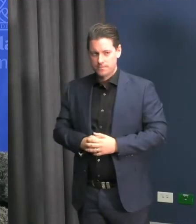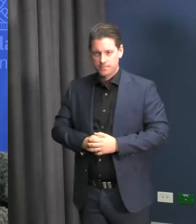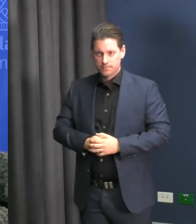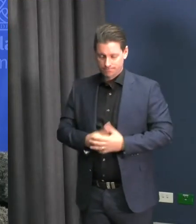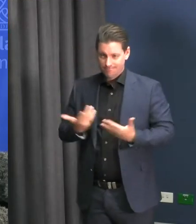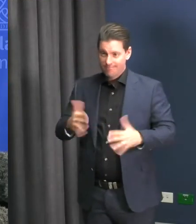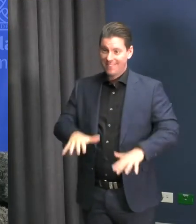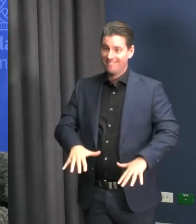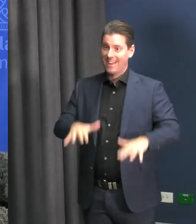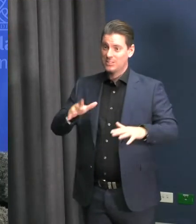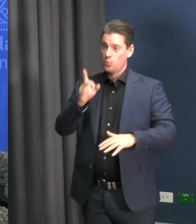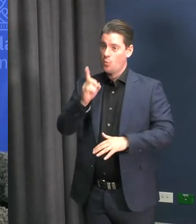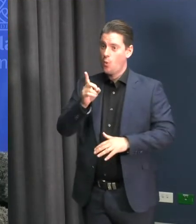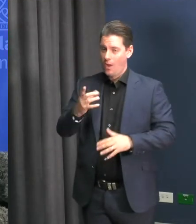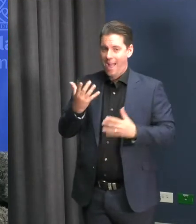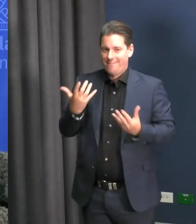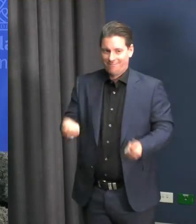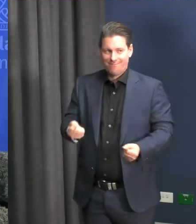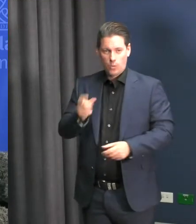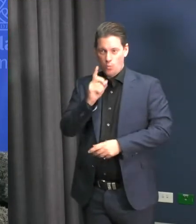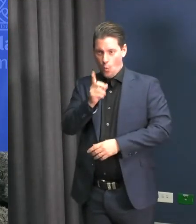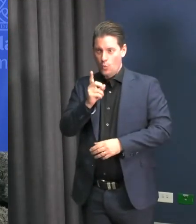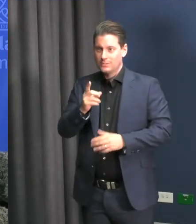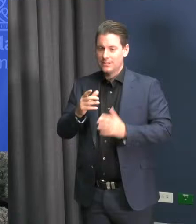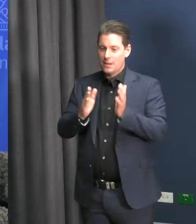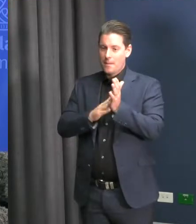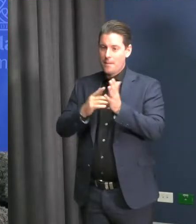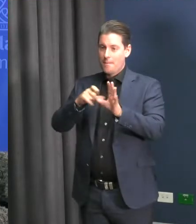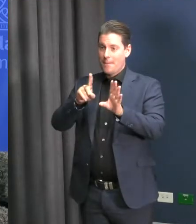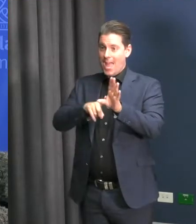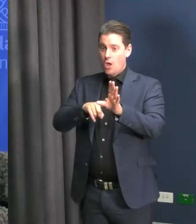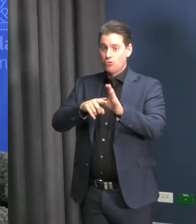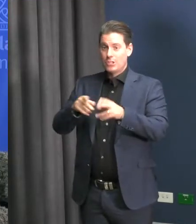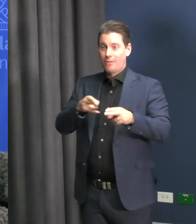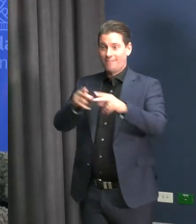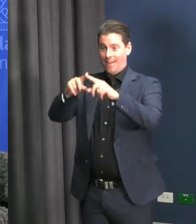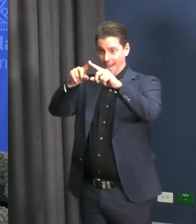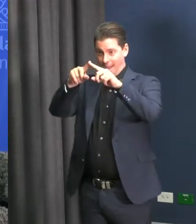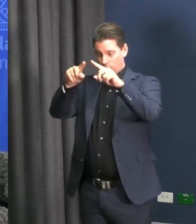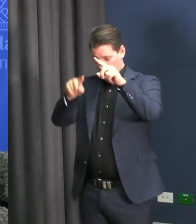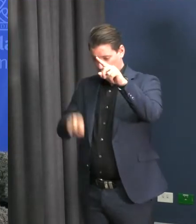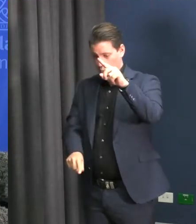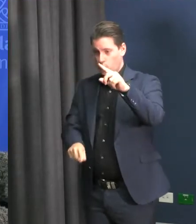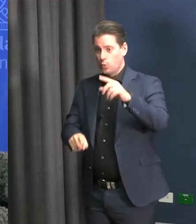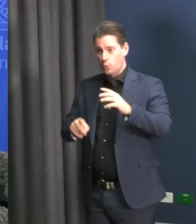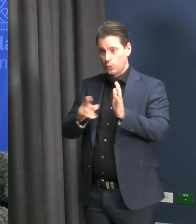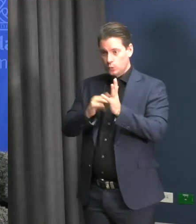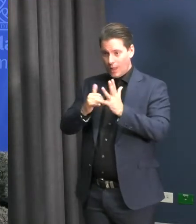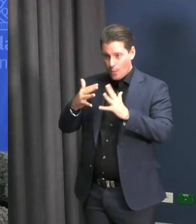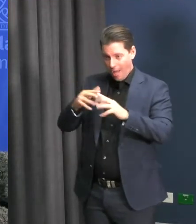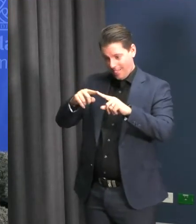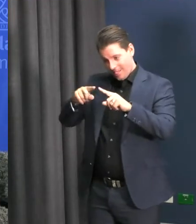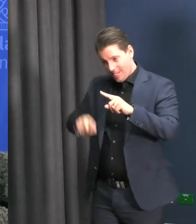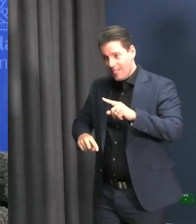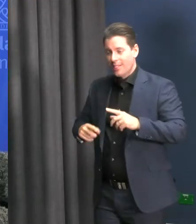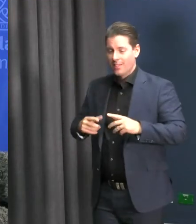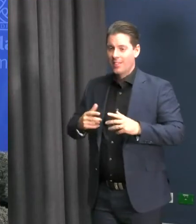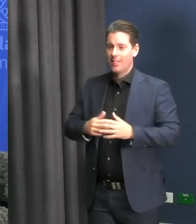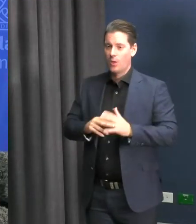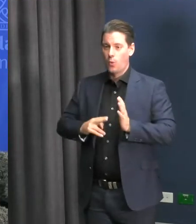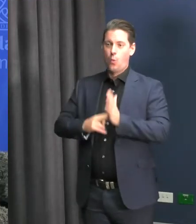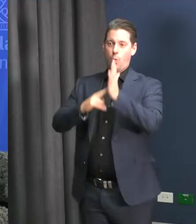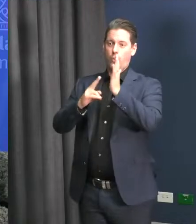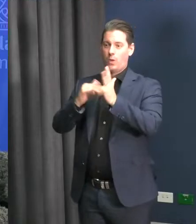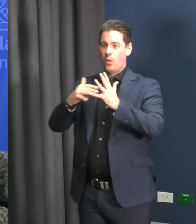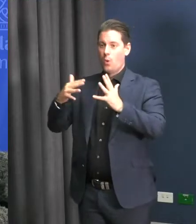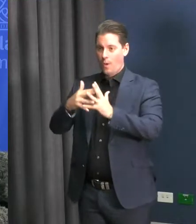Flood warnings. Flood warnings remain in place from the Mary River all the way to the border and beyond, and minor to major flooding is